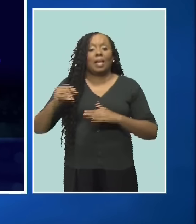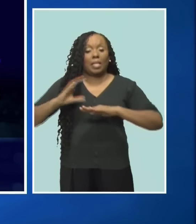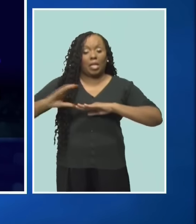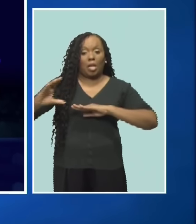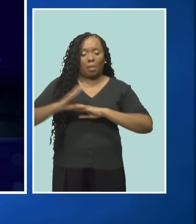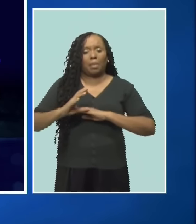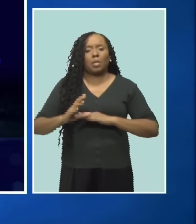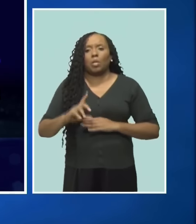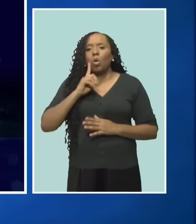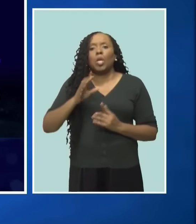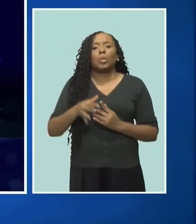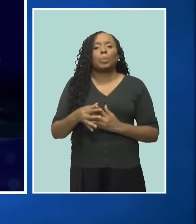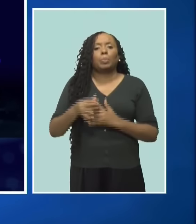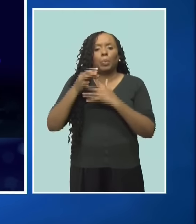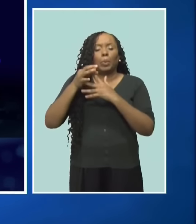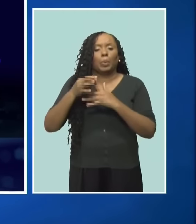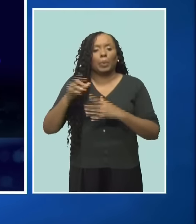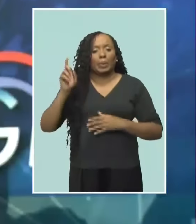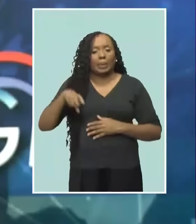and unique to our countries.